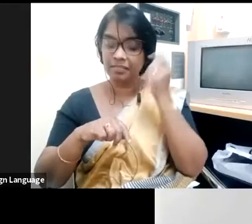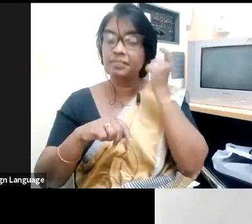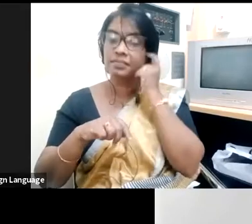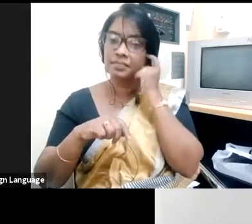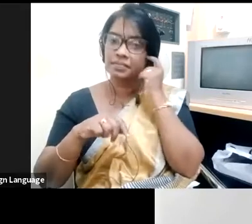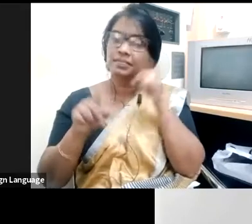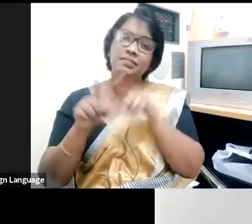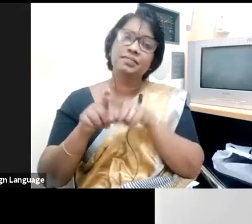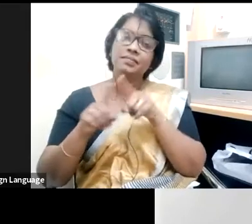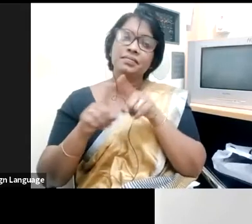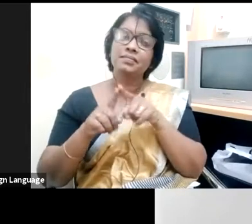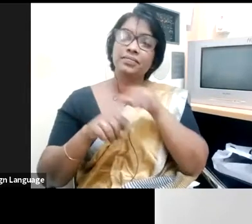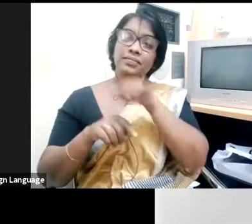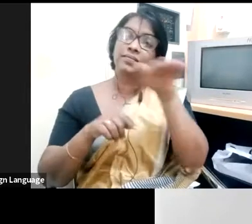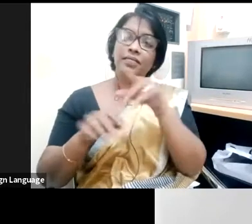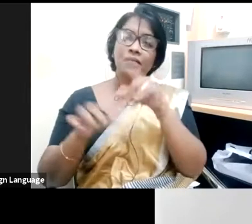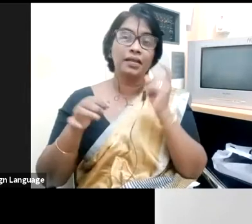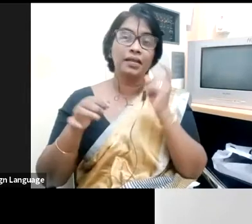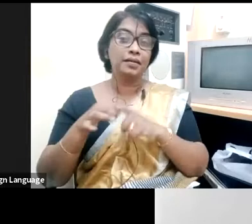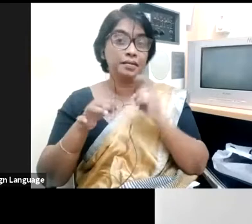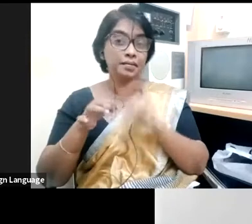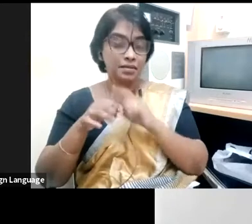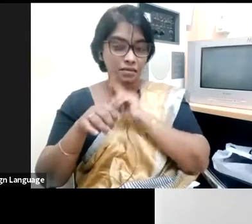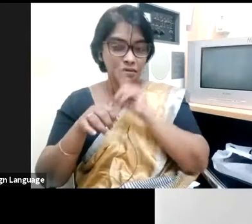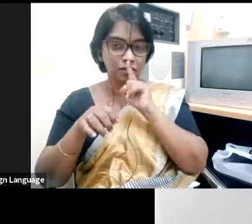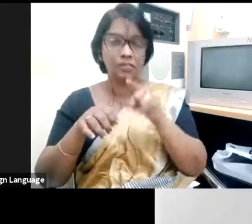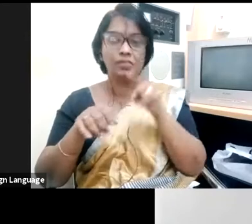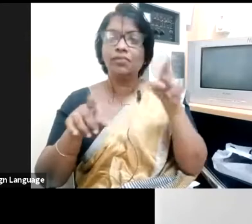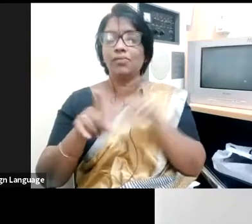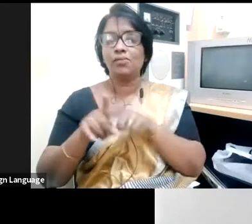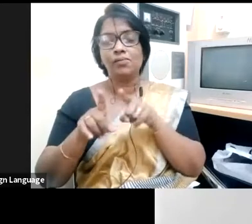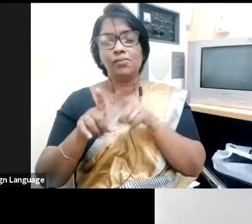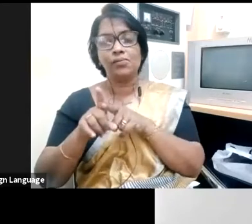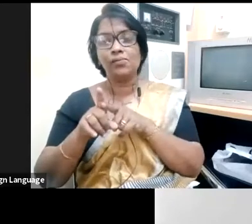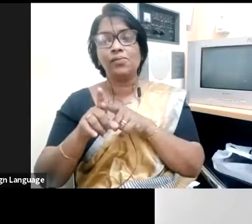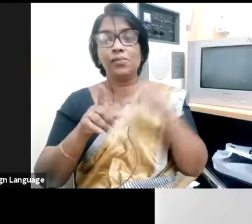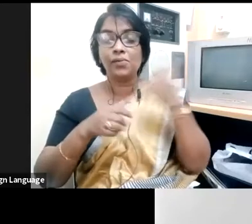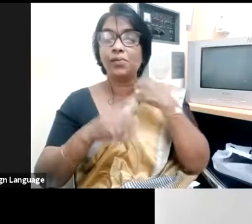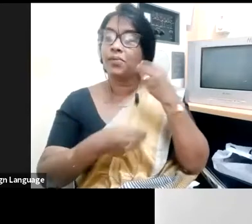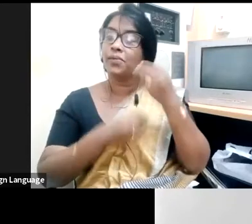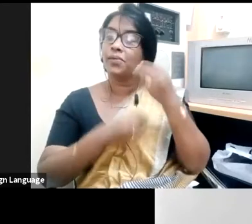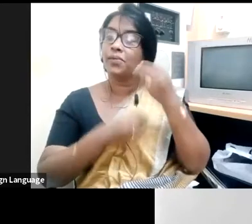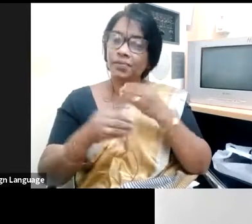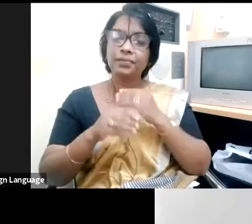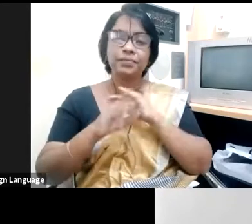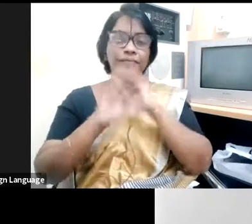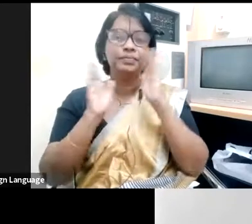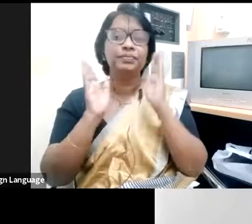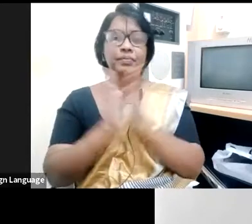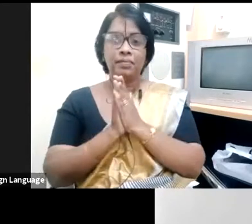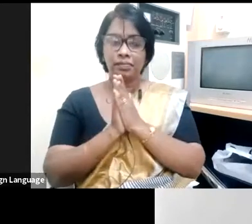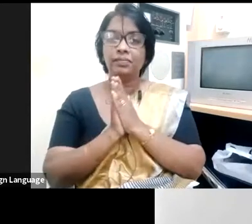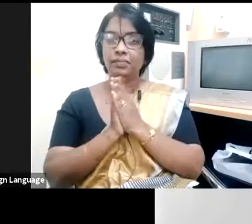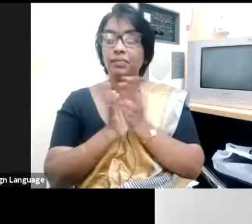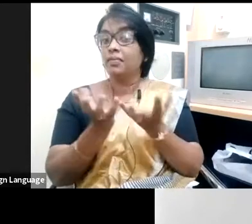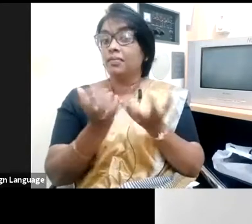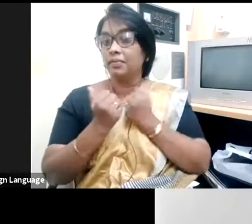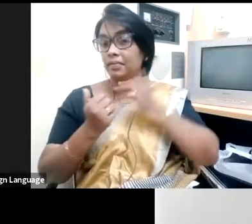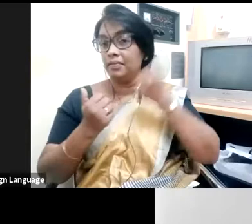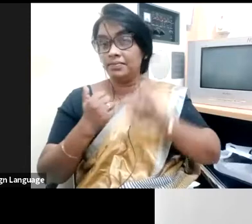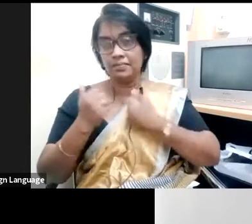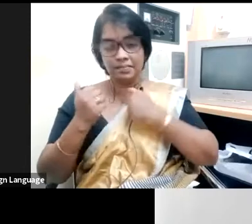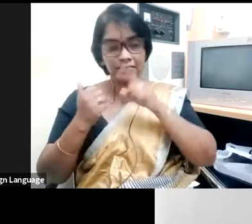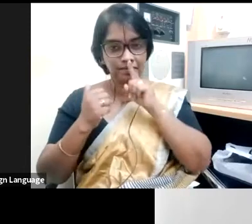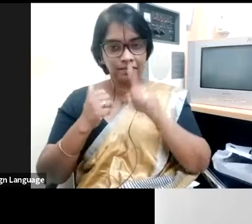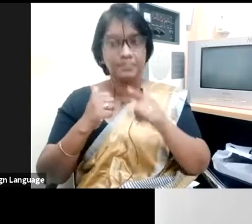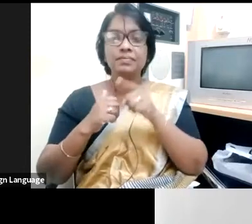this innovation kit for staff. Really try to encourage that approach. So thank you very much, Irfan. Let me move to our final panelist